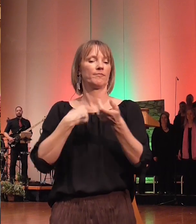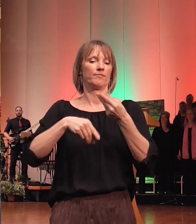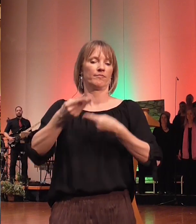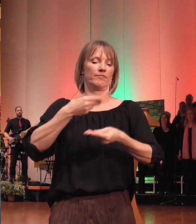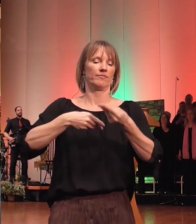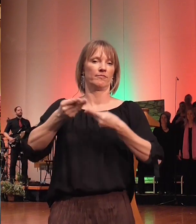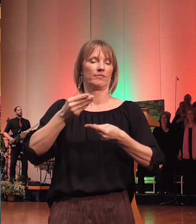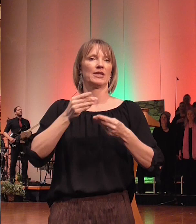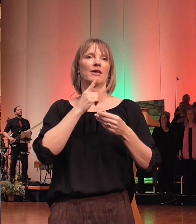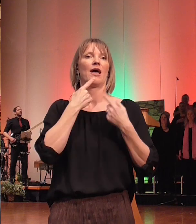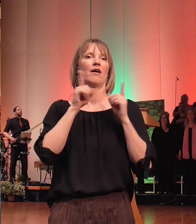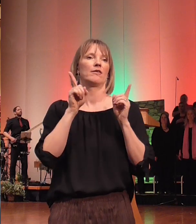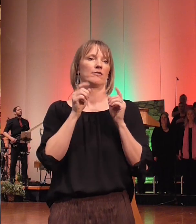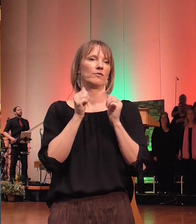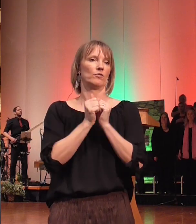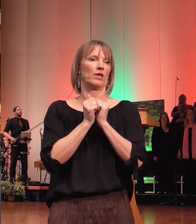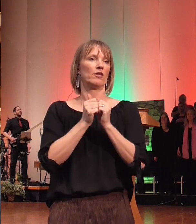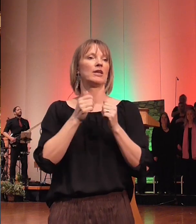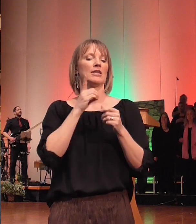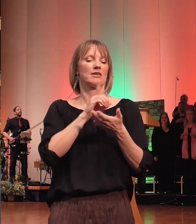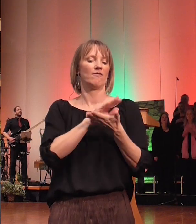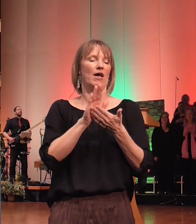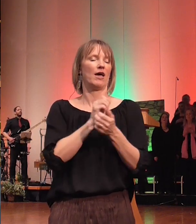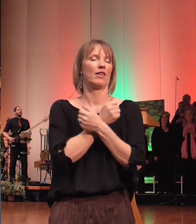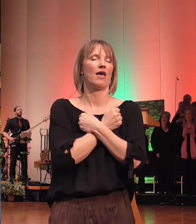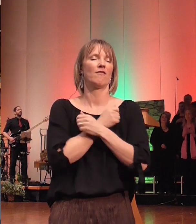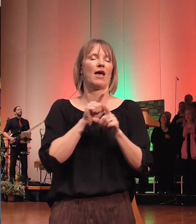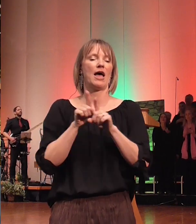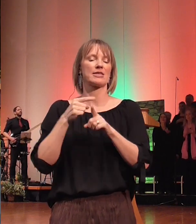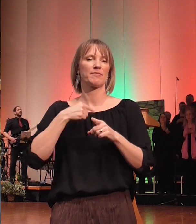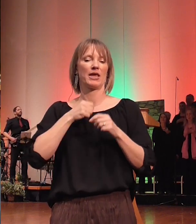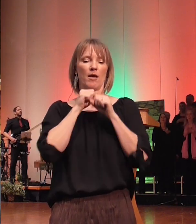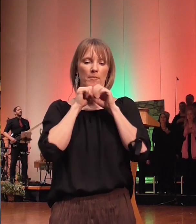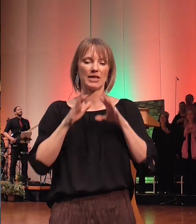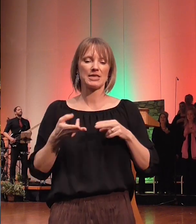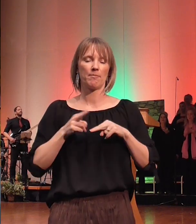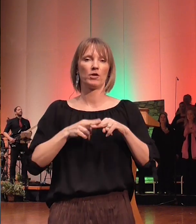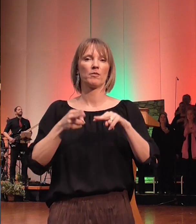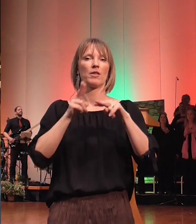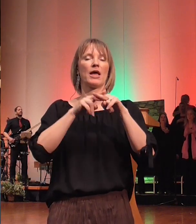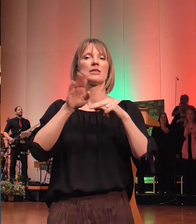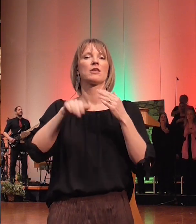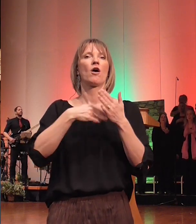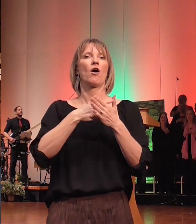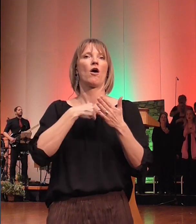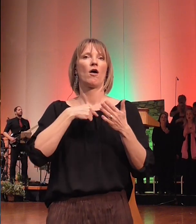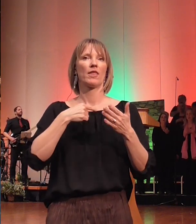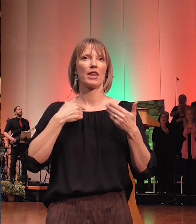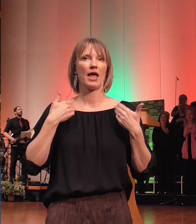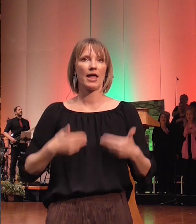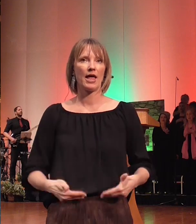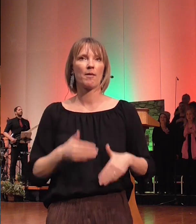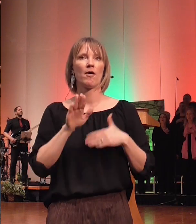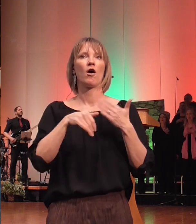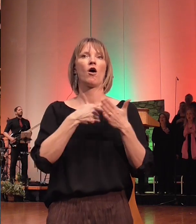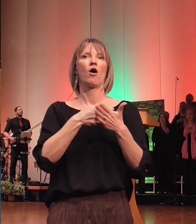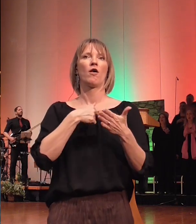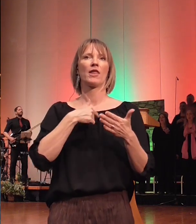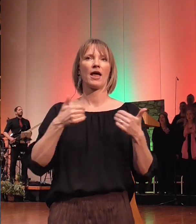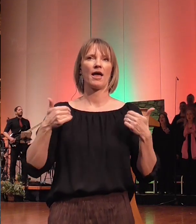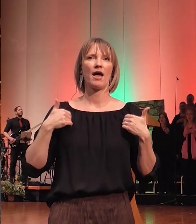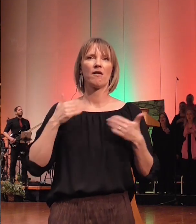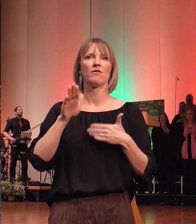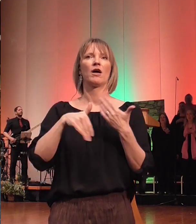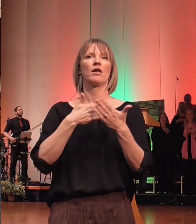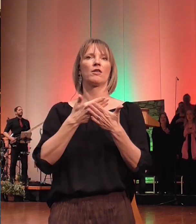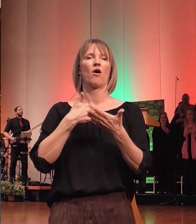our affirmation together. Please say with me, divine love as me blesses and multiplies all that I am, all